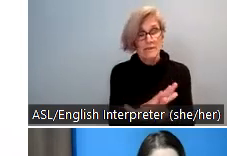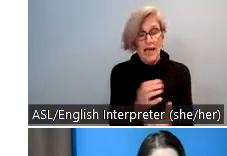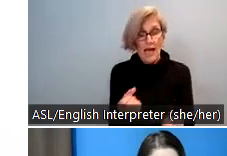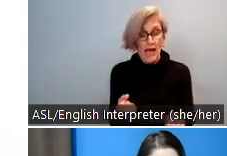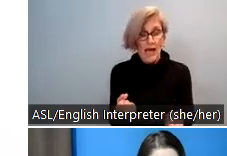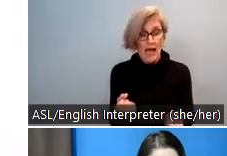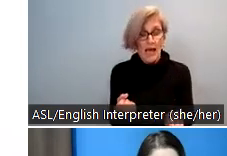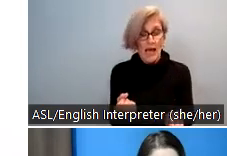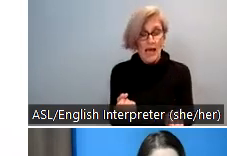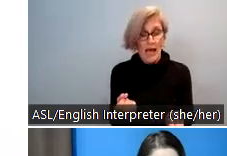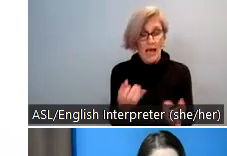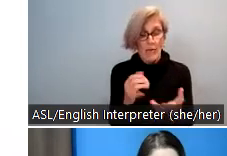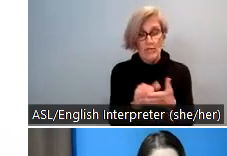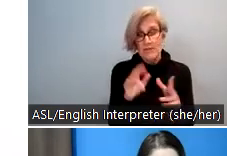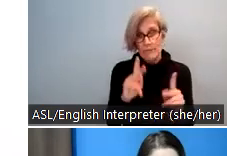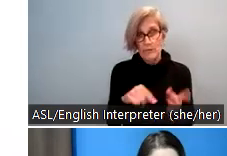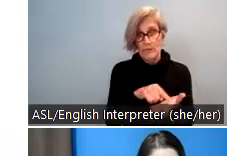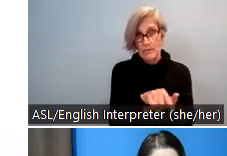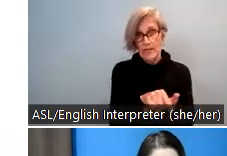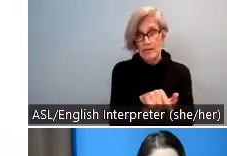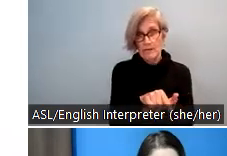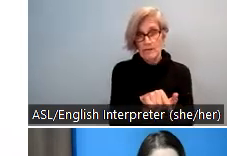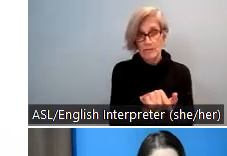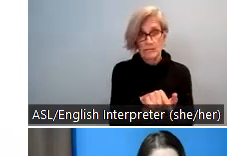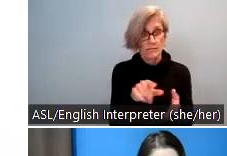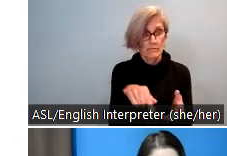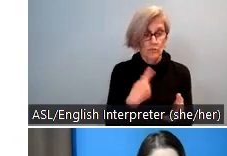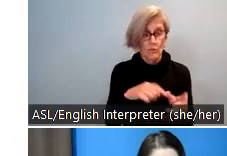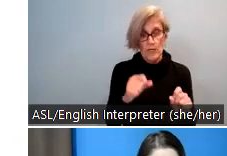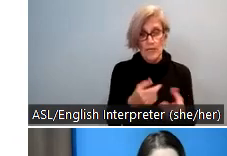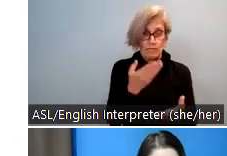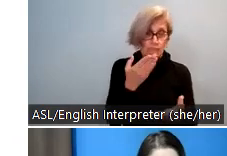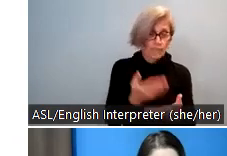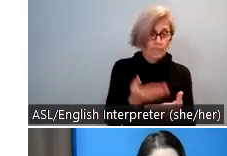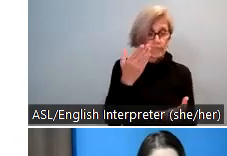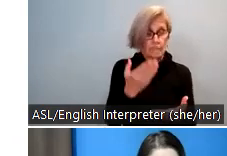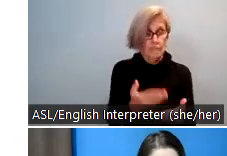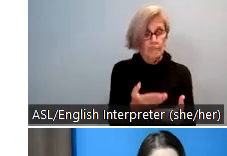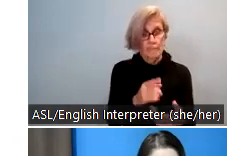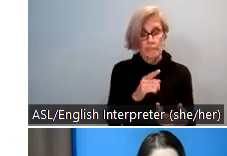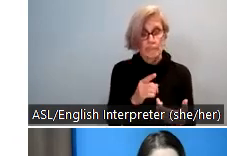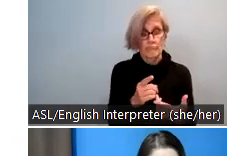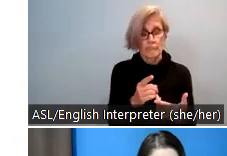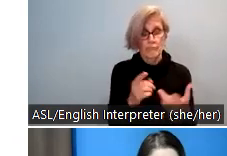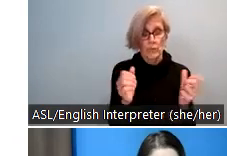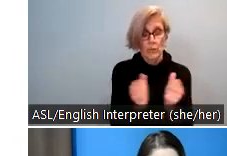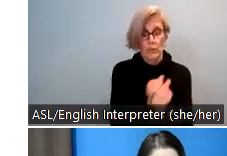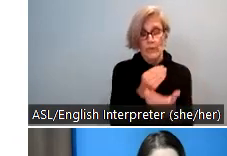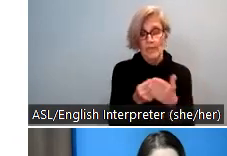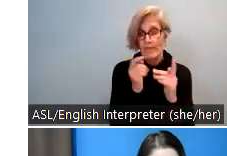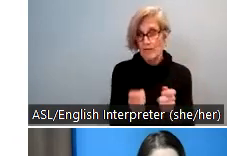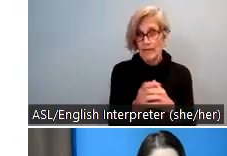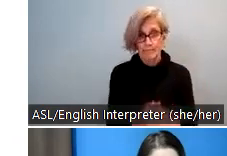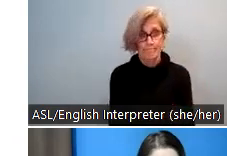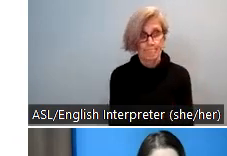staff person is being paid, so we can justify that to the grant funders.